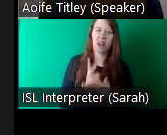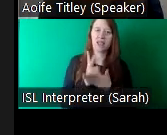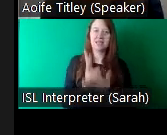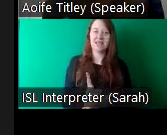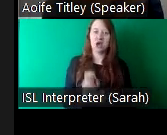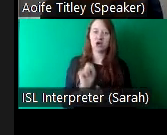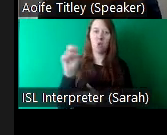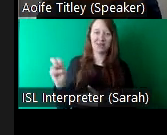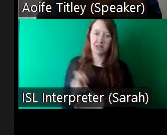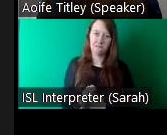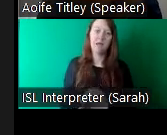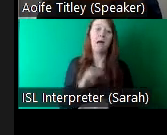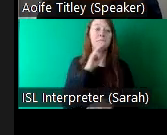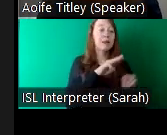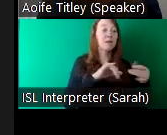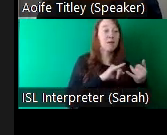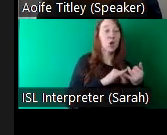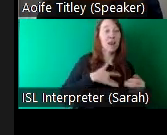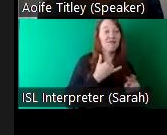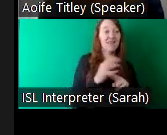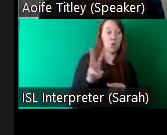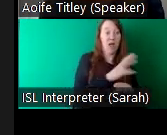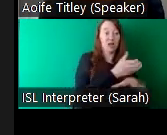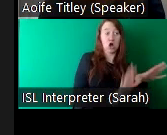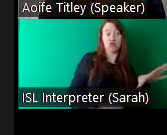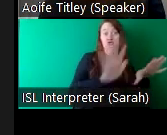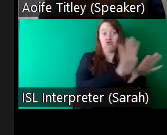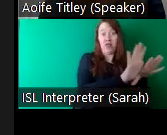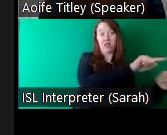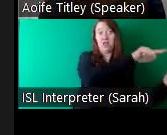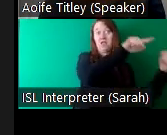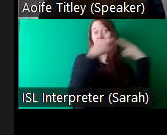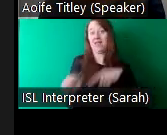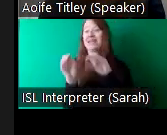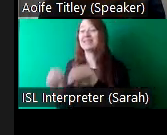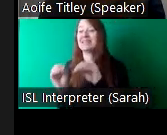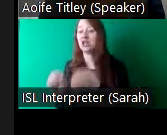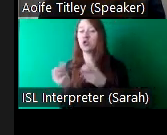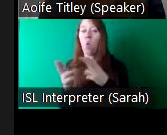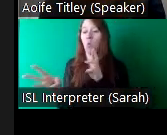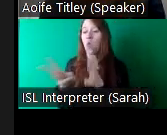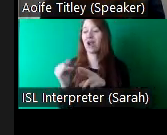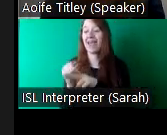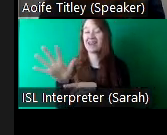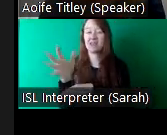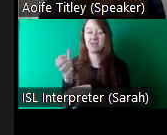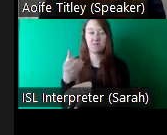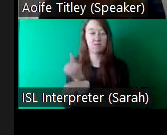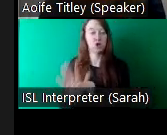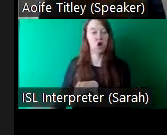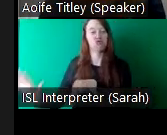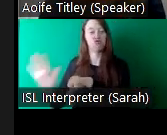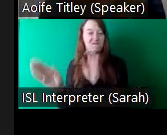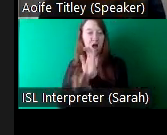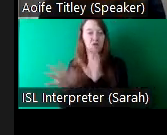from Western countries spend protracted periods, maybe teaching or working in an overseas community as well. And I suppose everything that we'd look